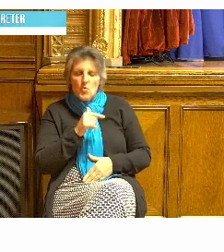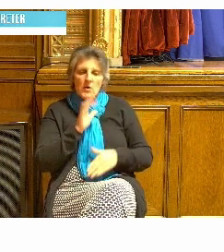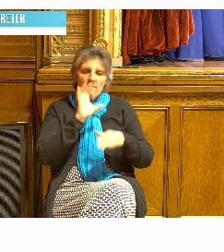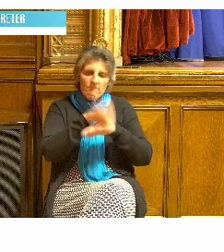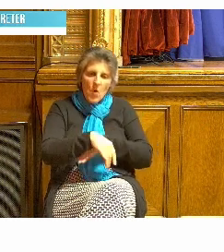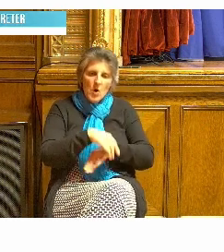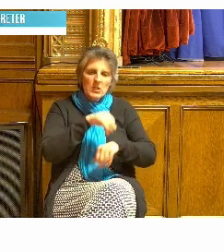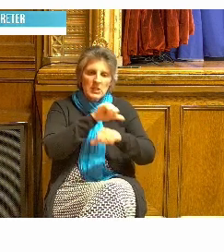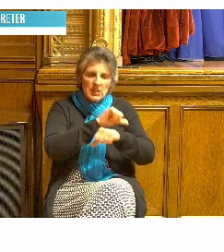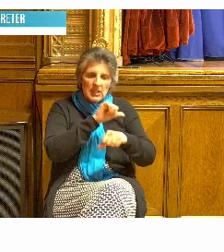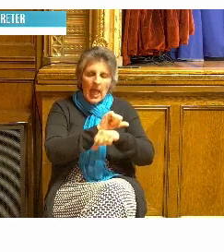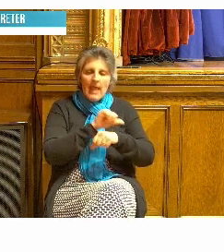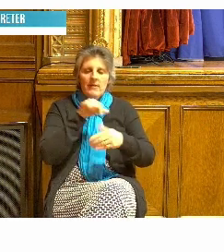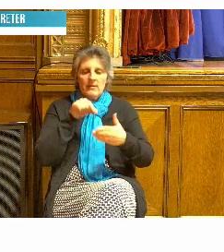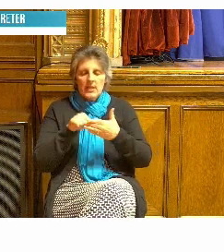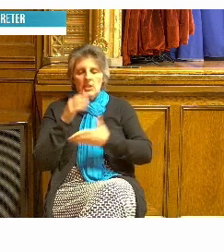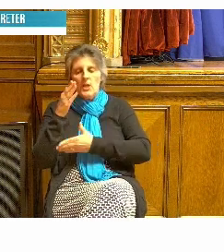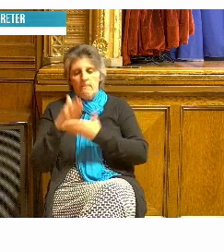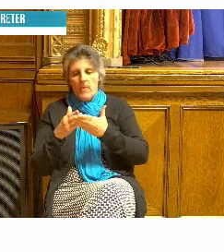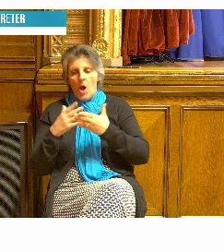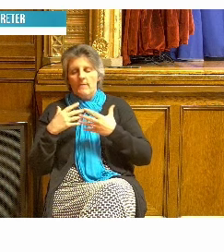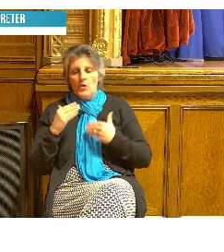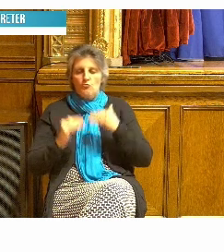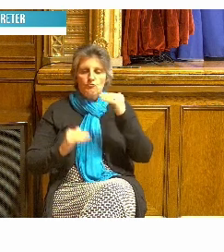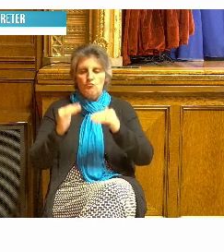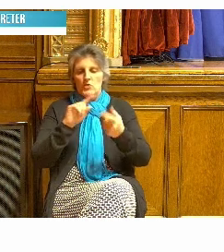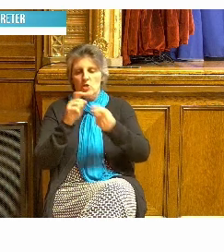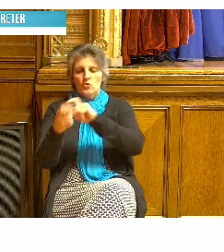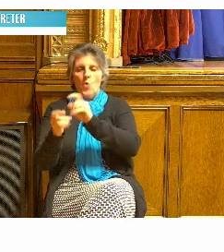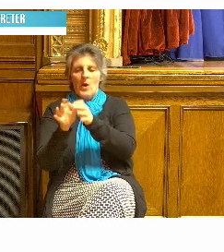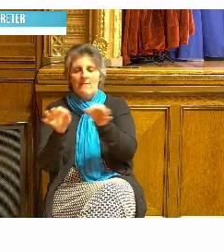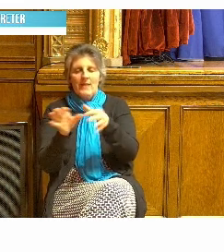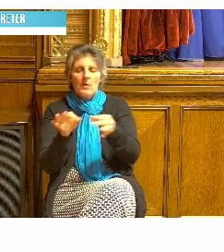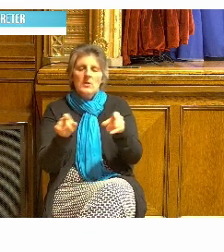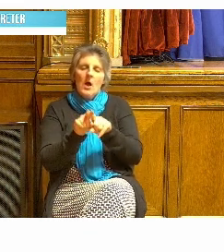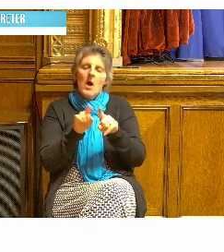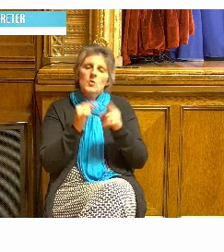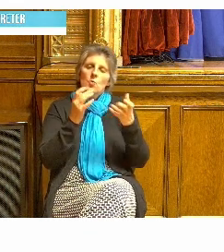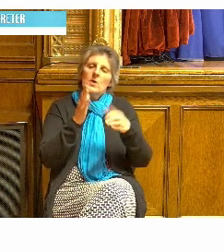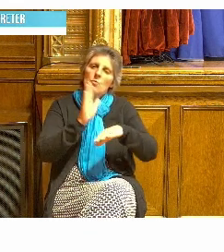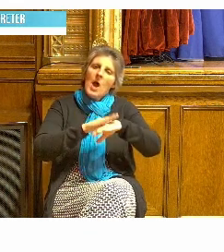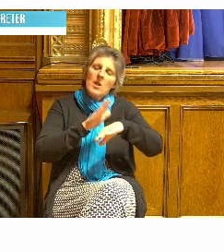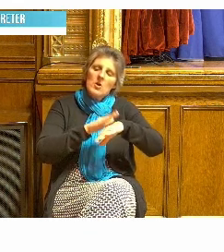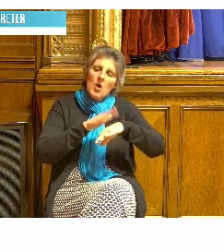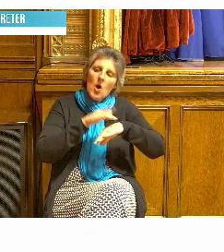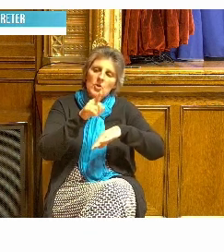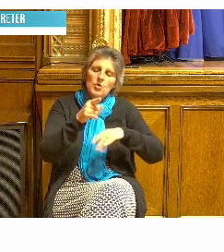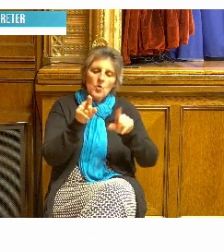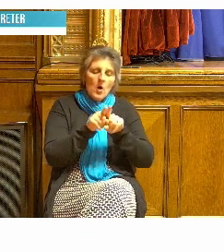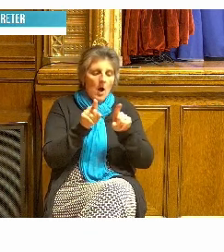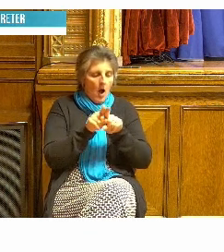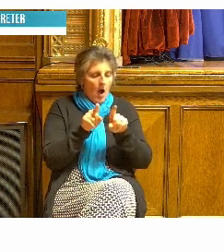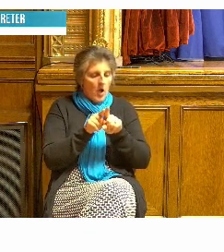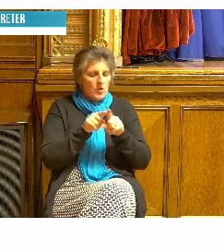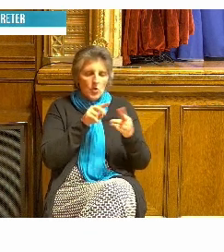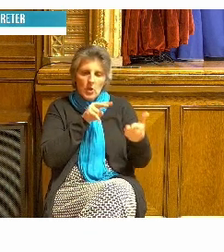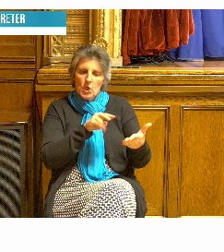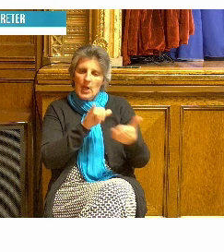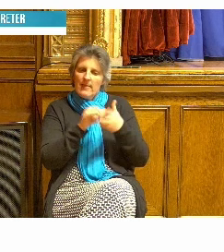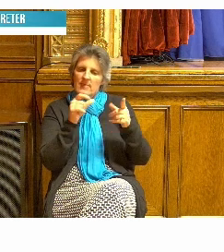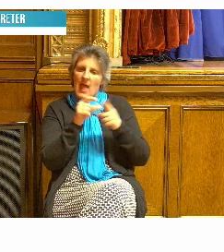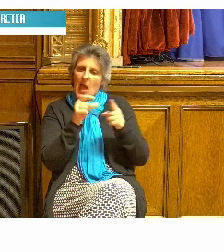enslaved. This is a part of the restorative language. Also, we want to caution you to look at that